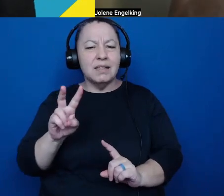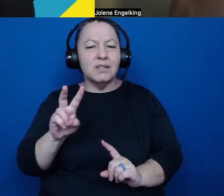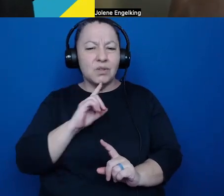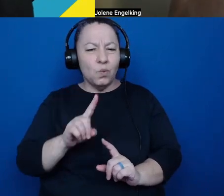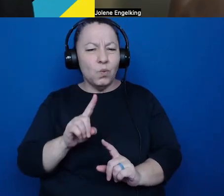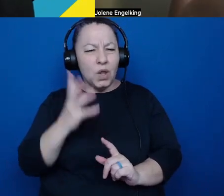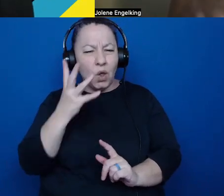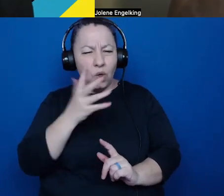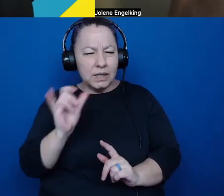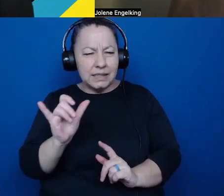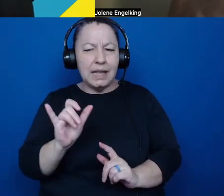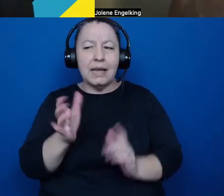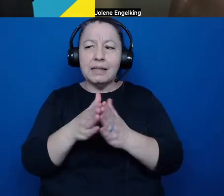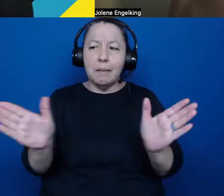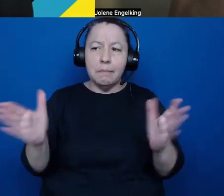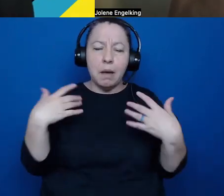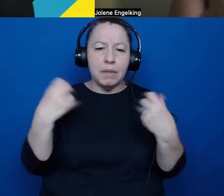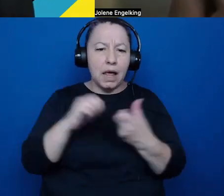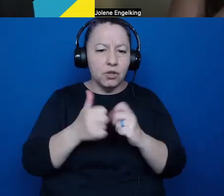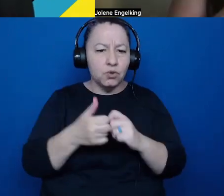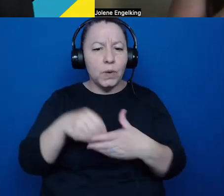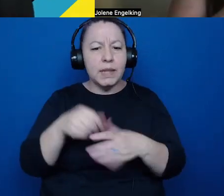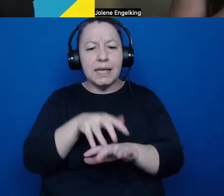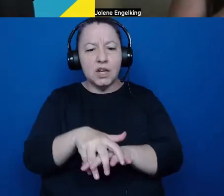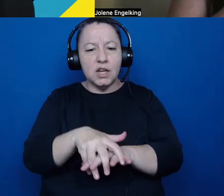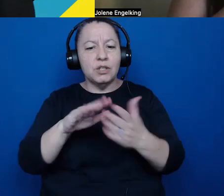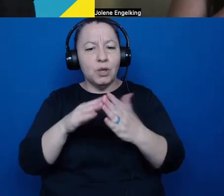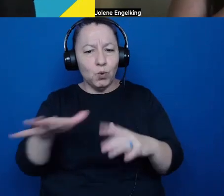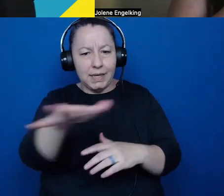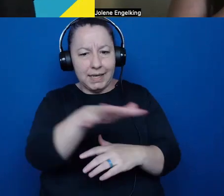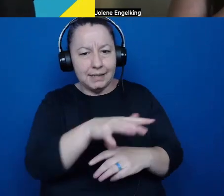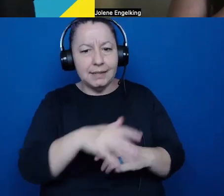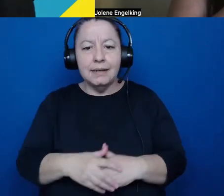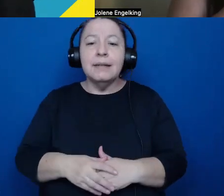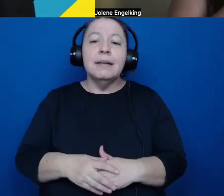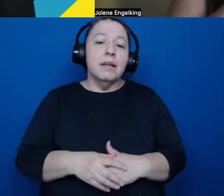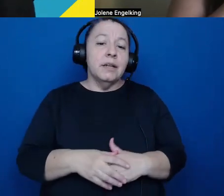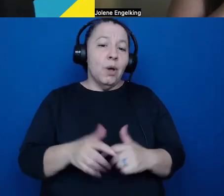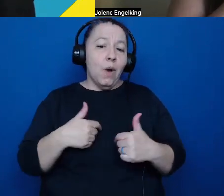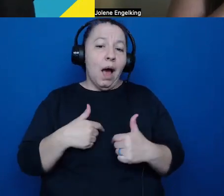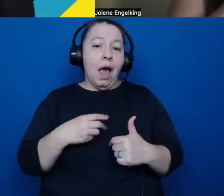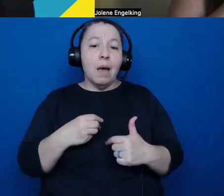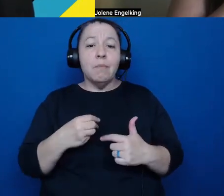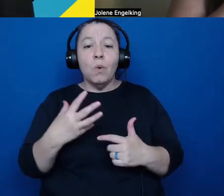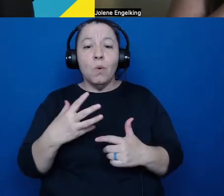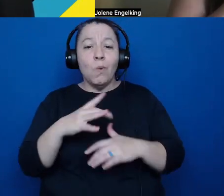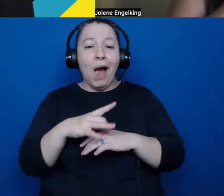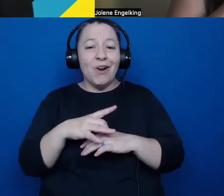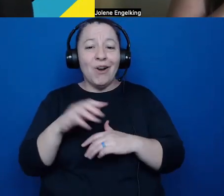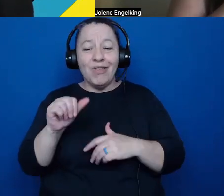health issue in our Indigenous communities. And so I am White Earth Anishinaabe from here in